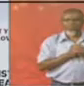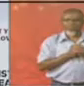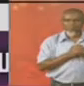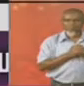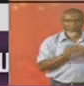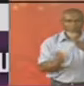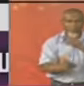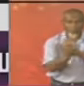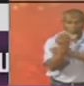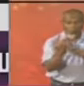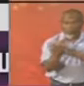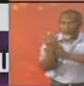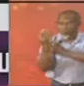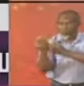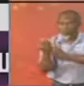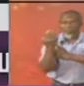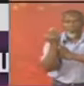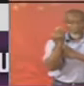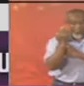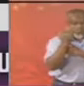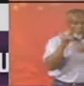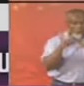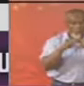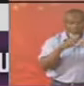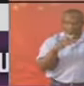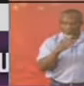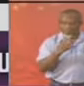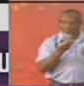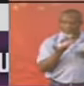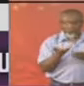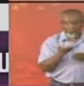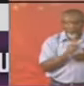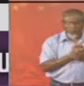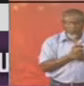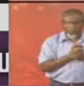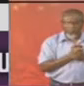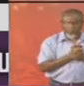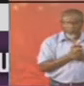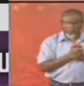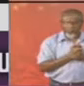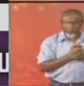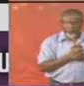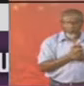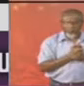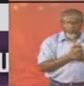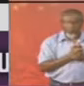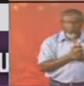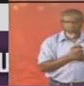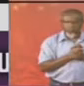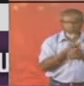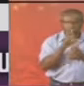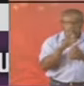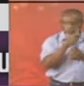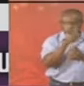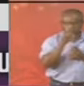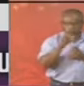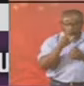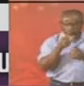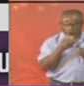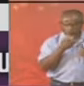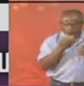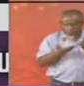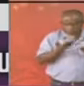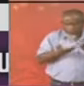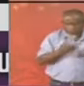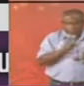Good morning, Kim Budram from the Express. One question, maybe with 2 points, probably for Dr. Hines.